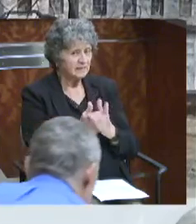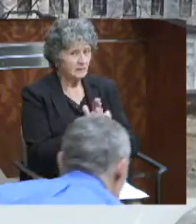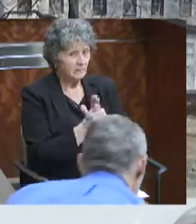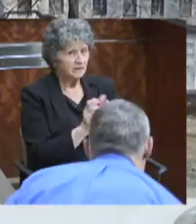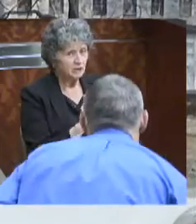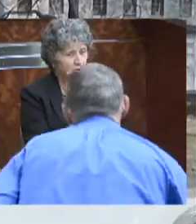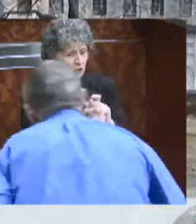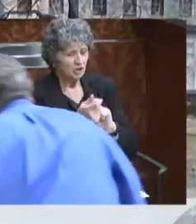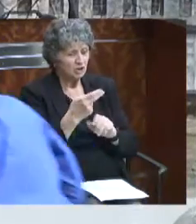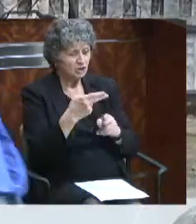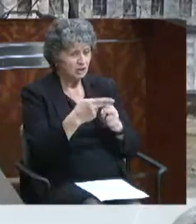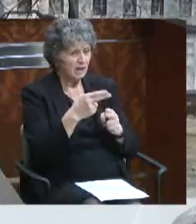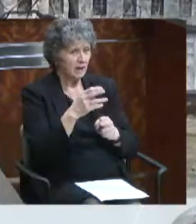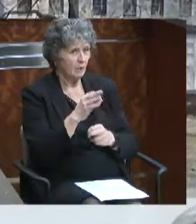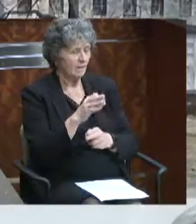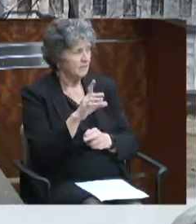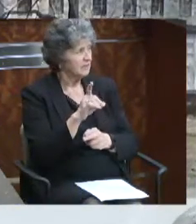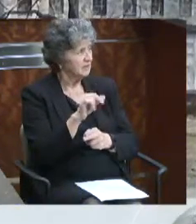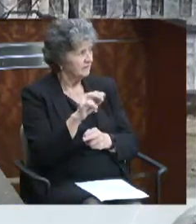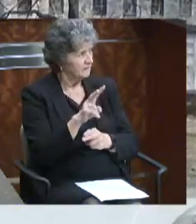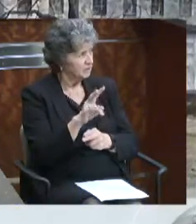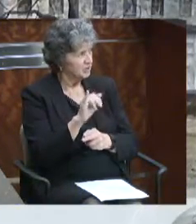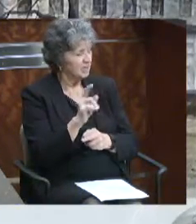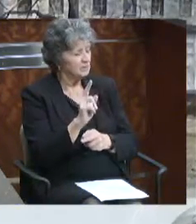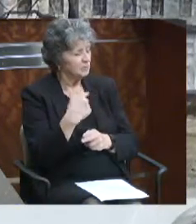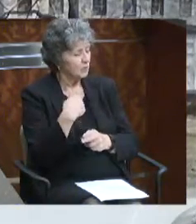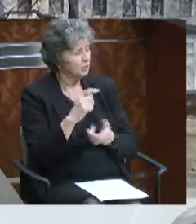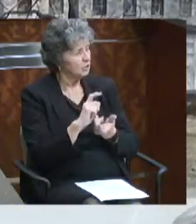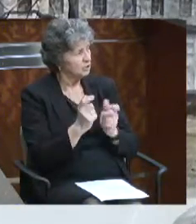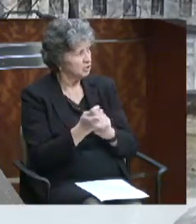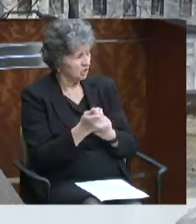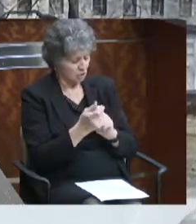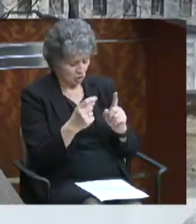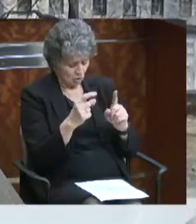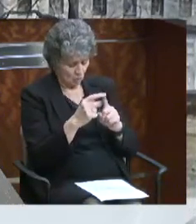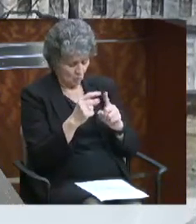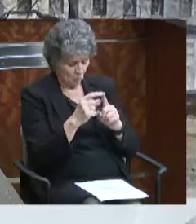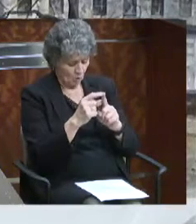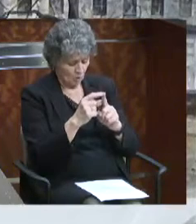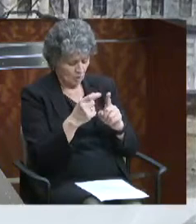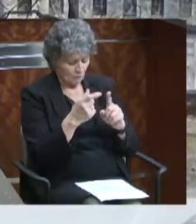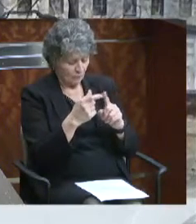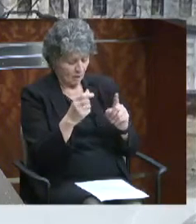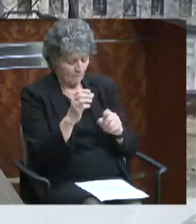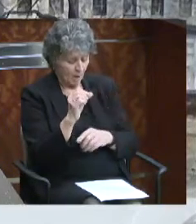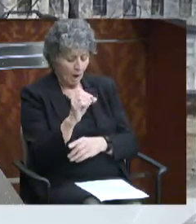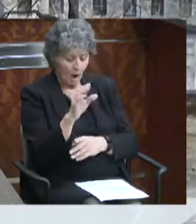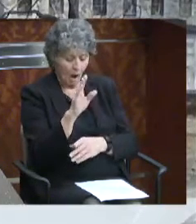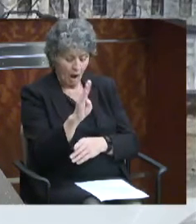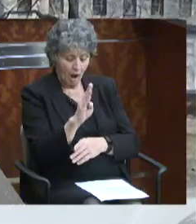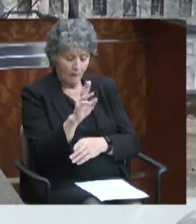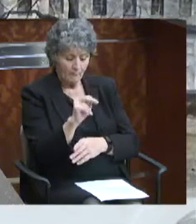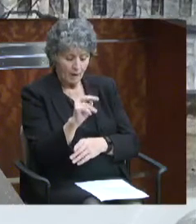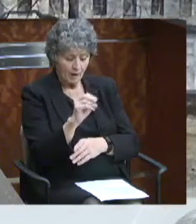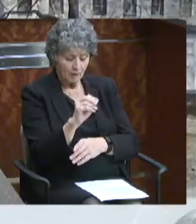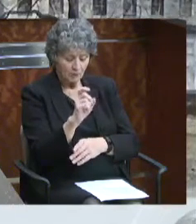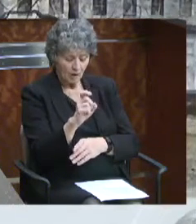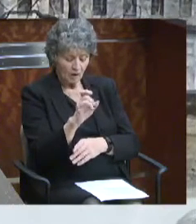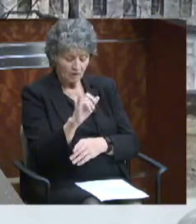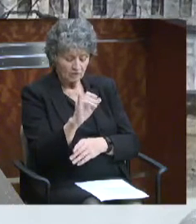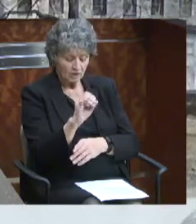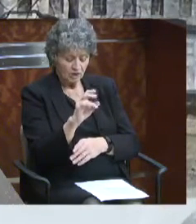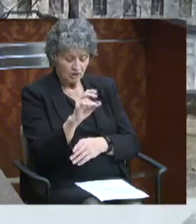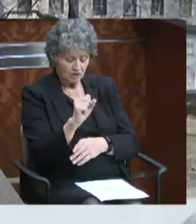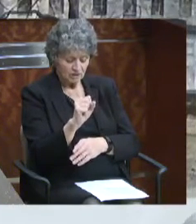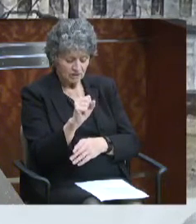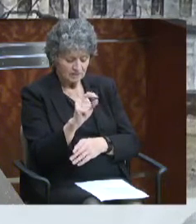the name of the division. That's where we changed the word from obnoxious to nuisance. These are non-substantive changes. I would just ask that somebody